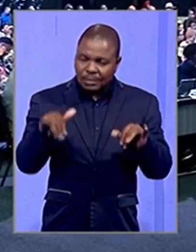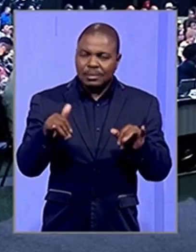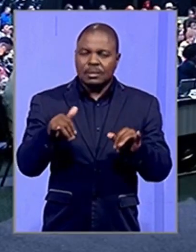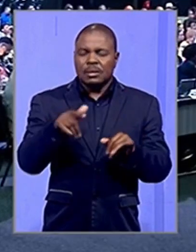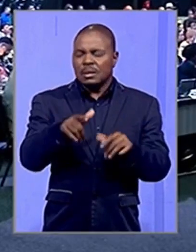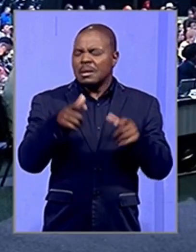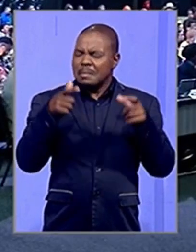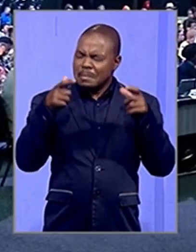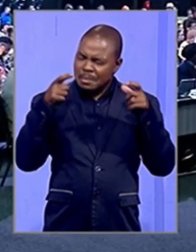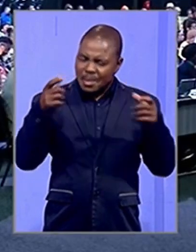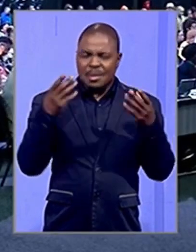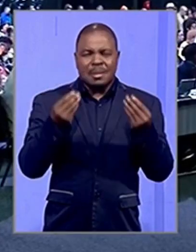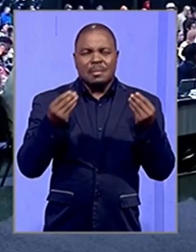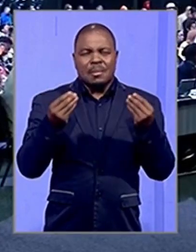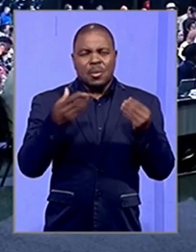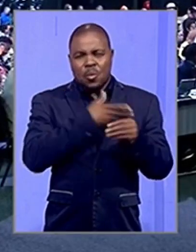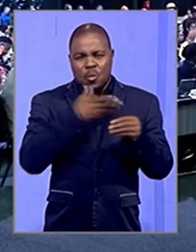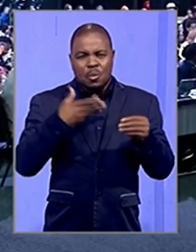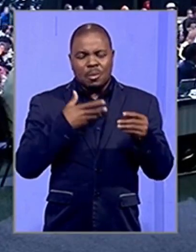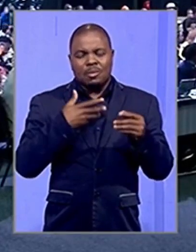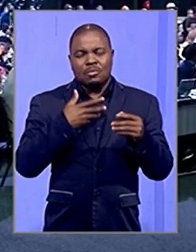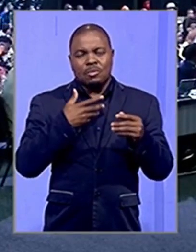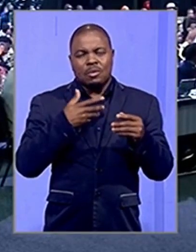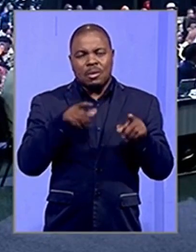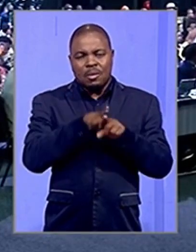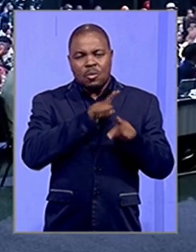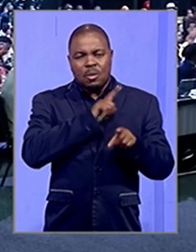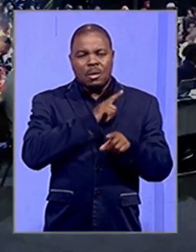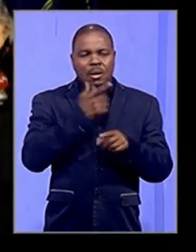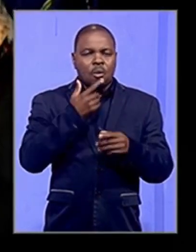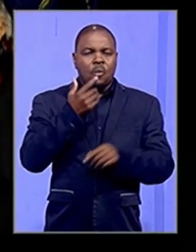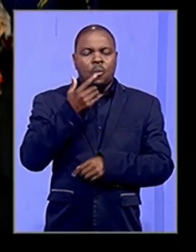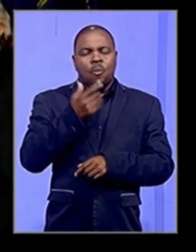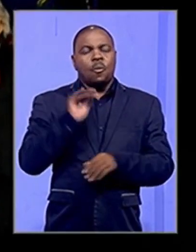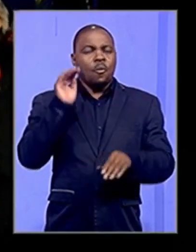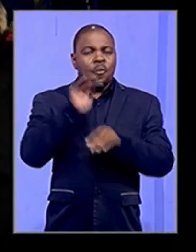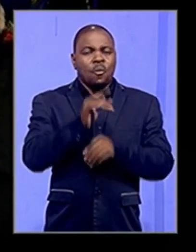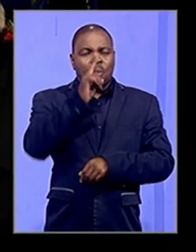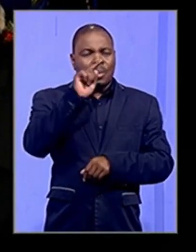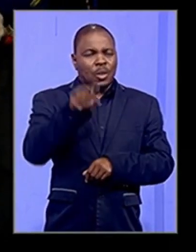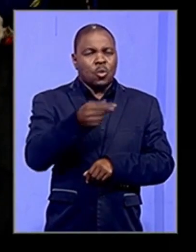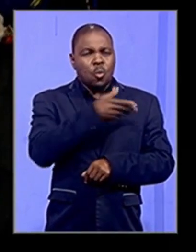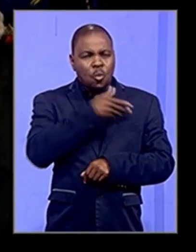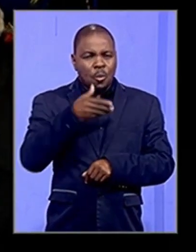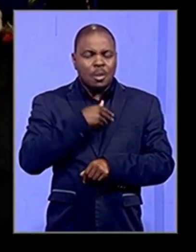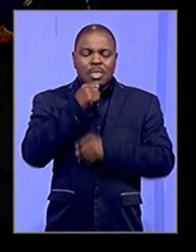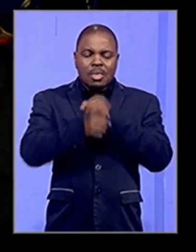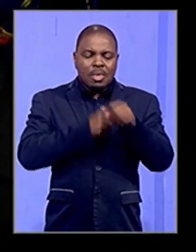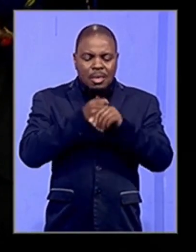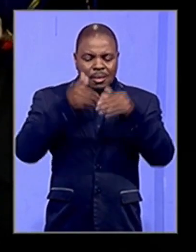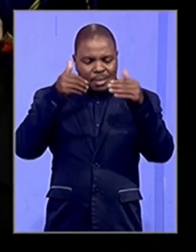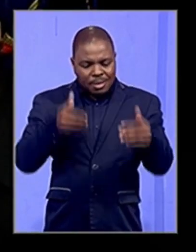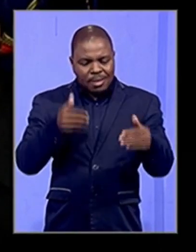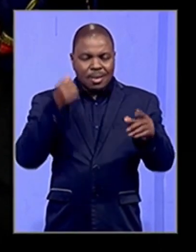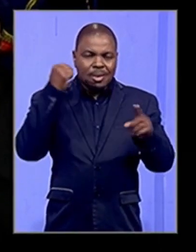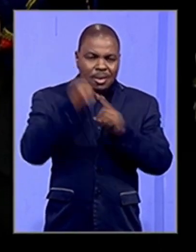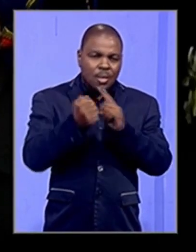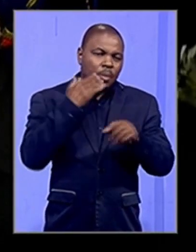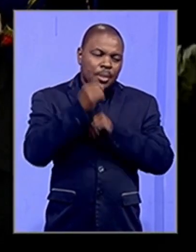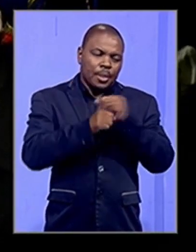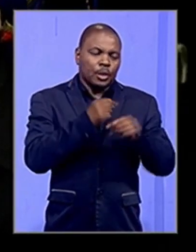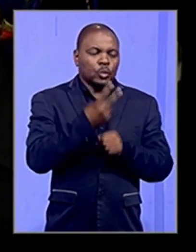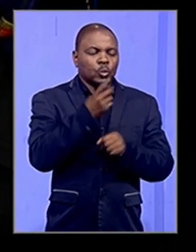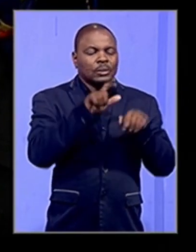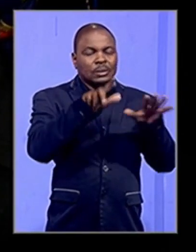a large number of women. In real numbers, this is over 1,000 women that are killed per year in